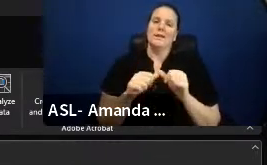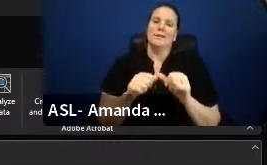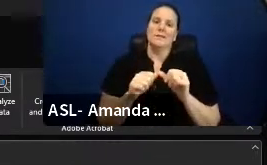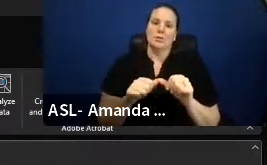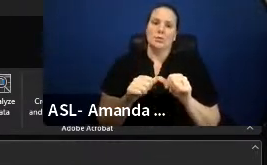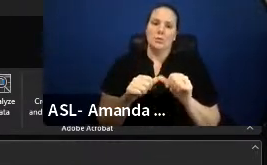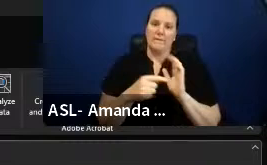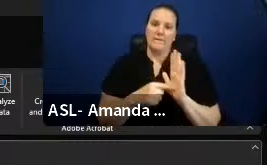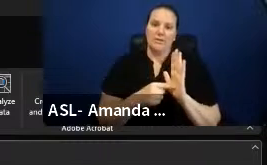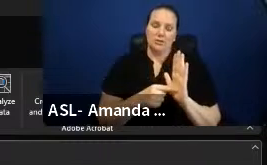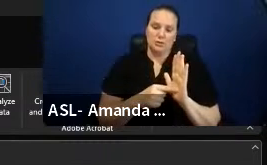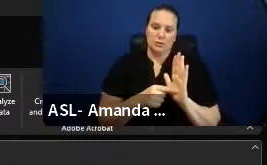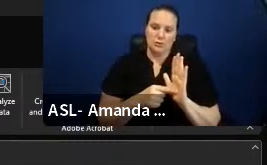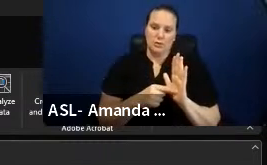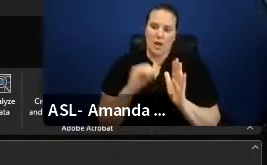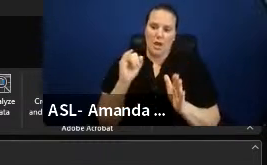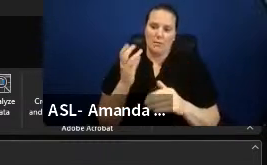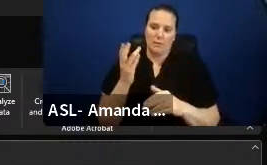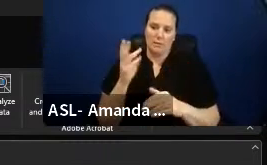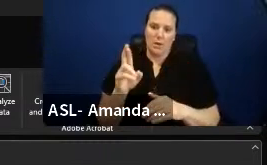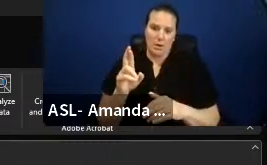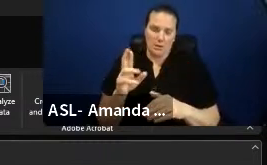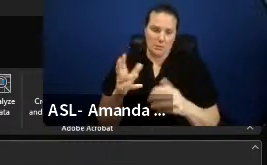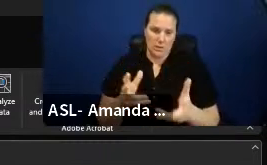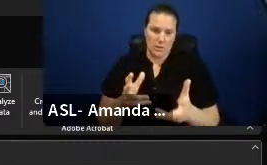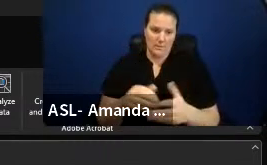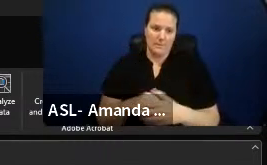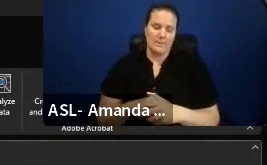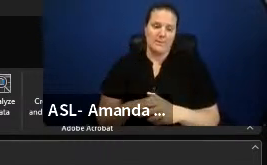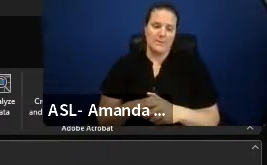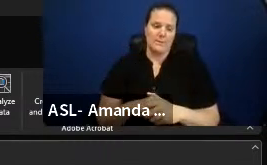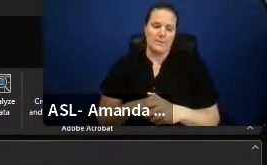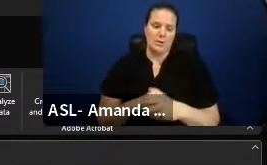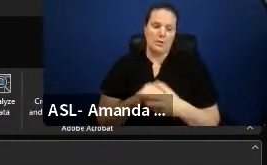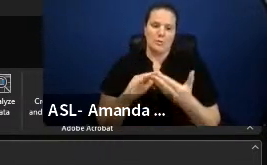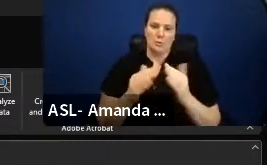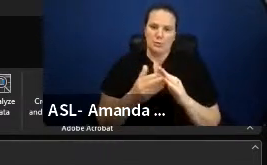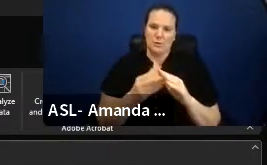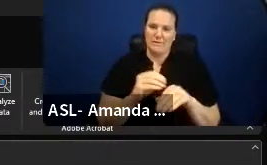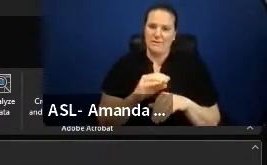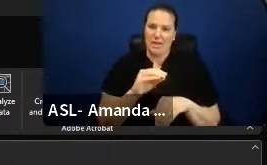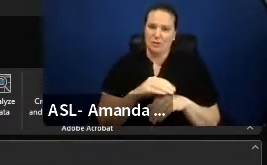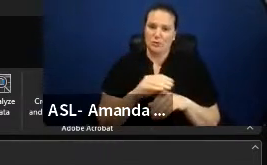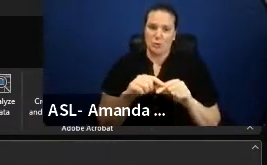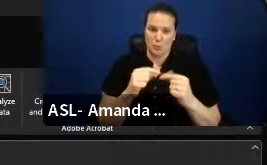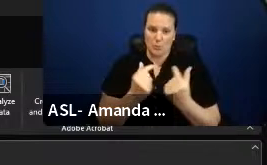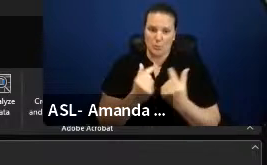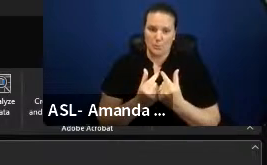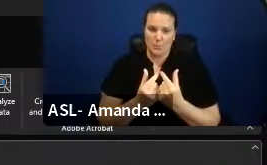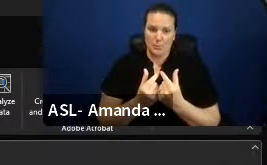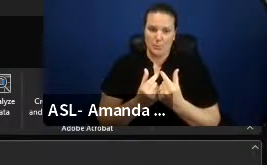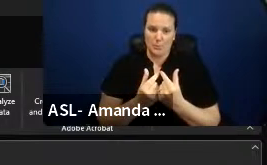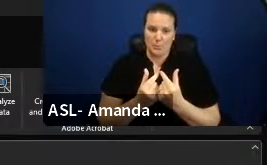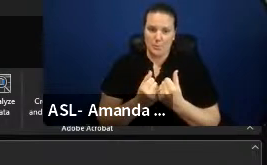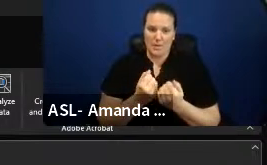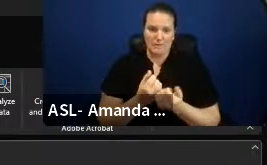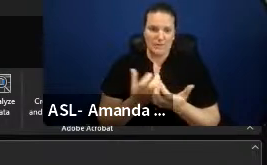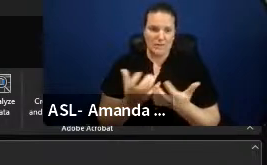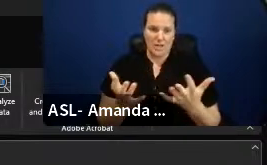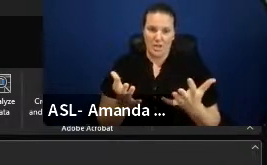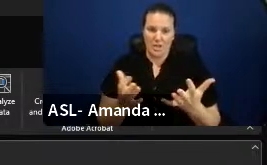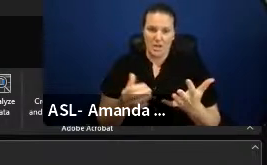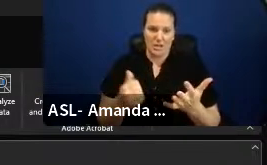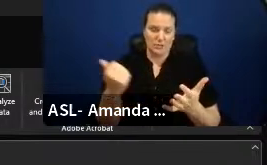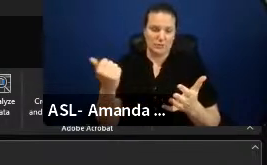feature of IBR is the community advisory group. Everything else will